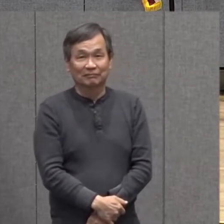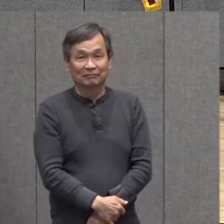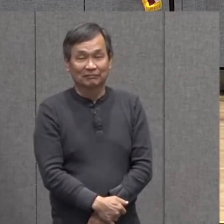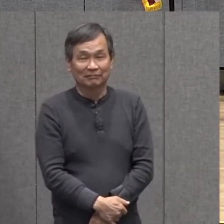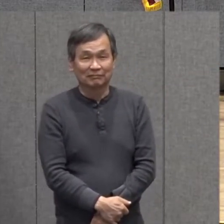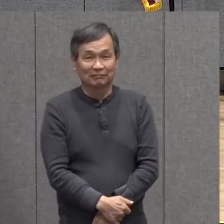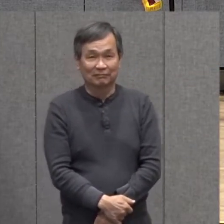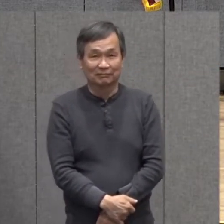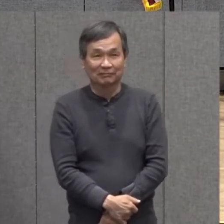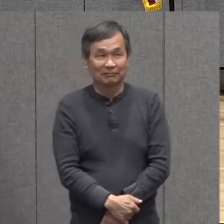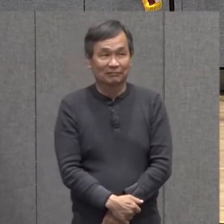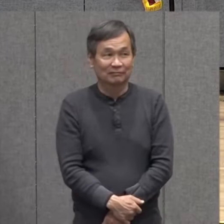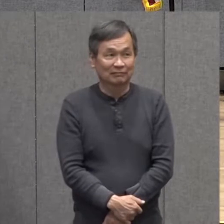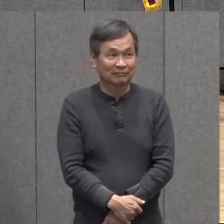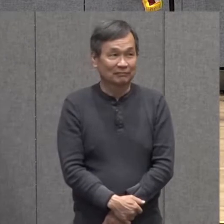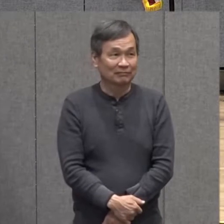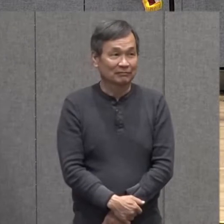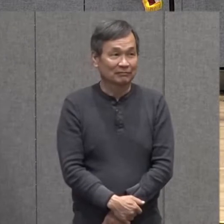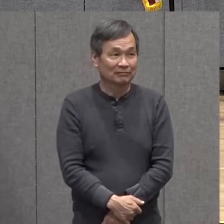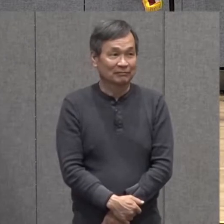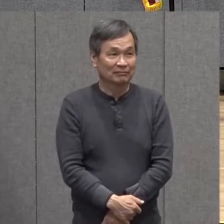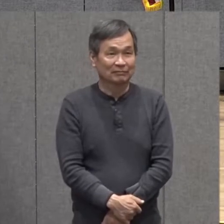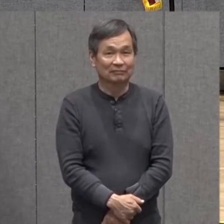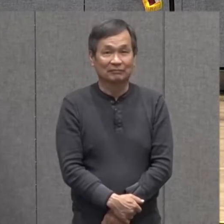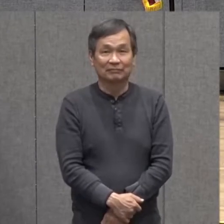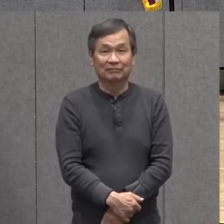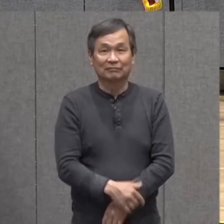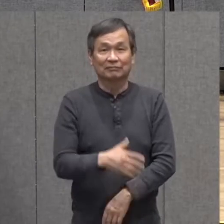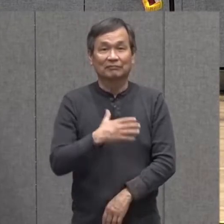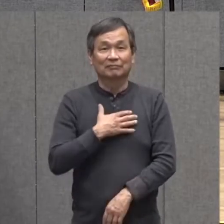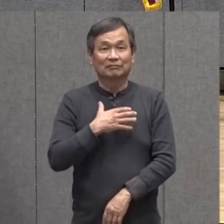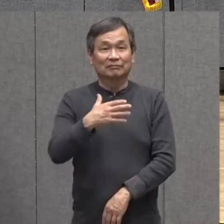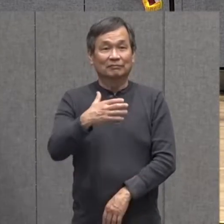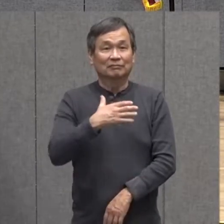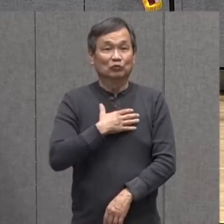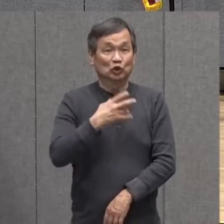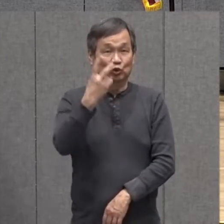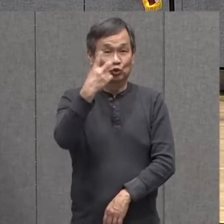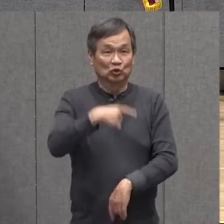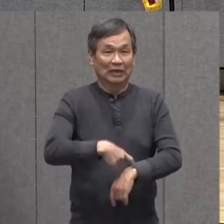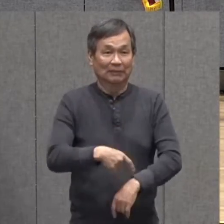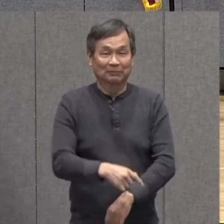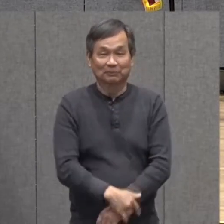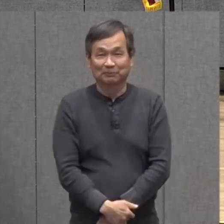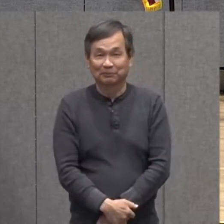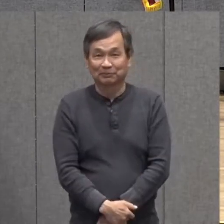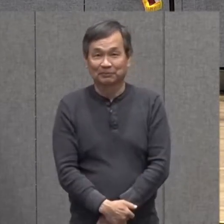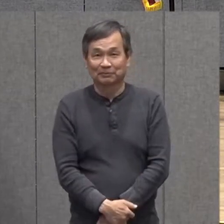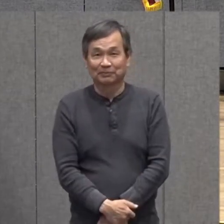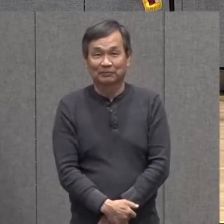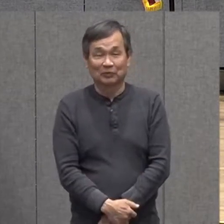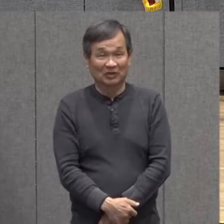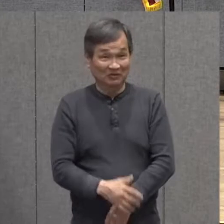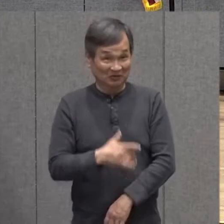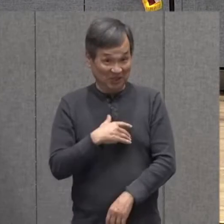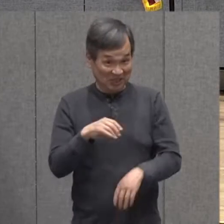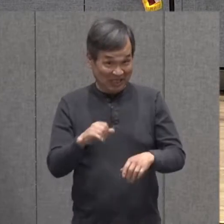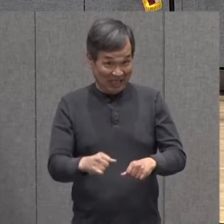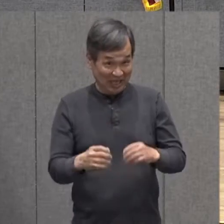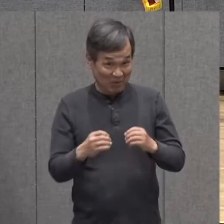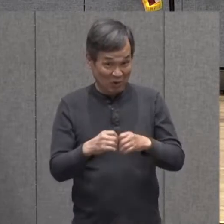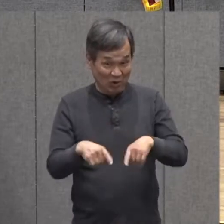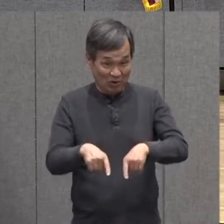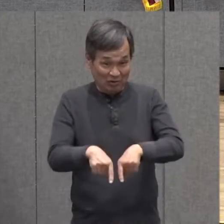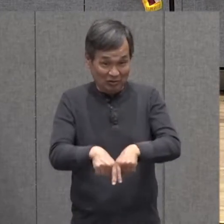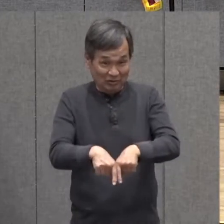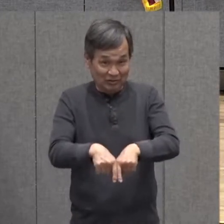todavía. 2 deep breaths. 2 respiraciones. And again, if you wanted to be more challenged, you could have